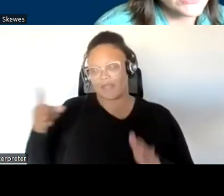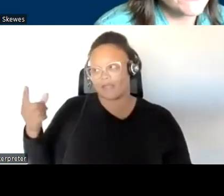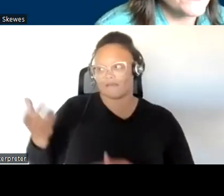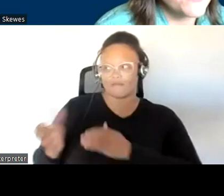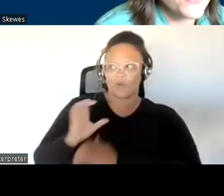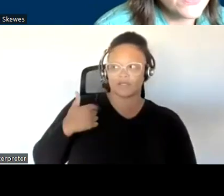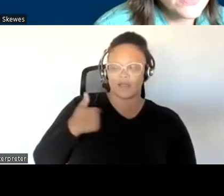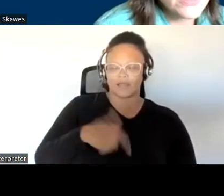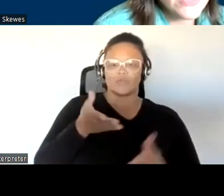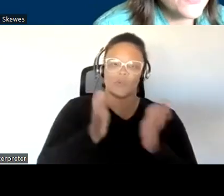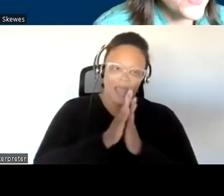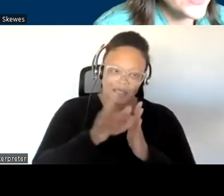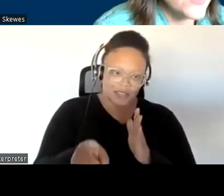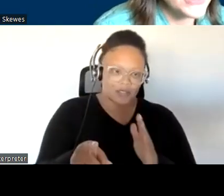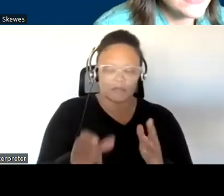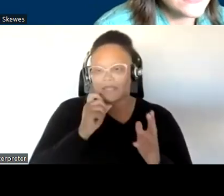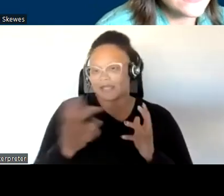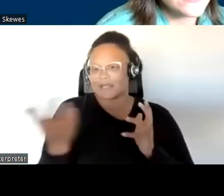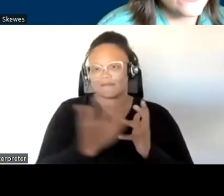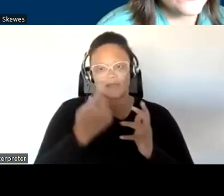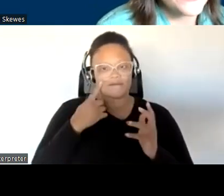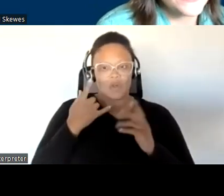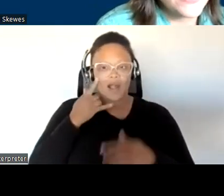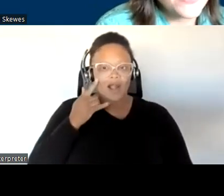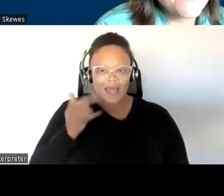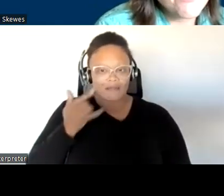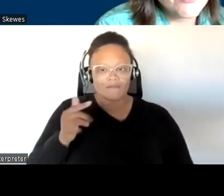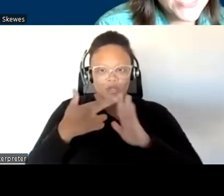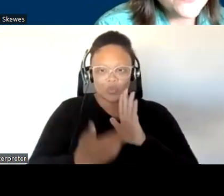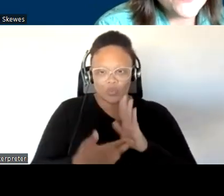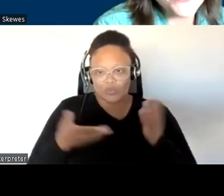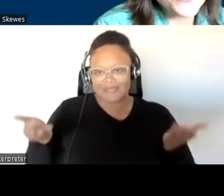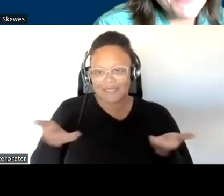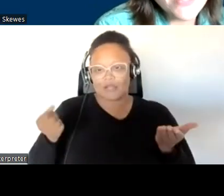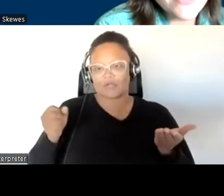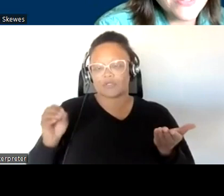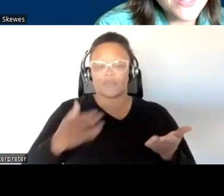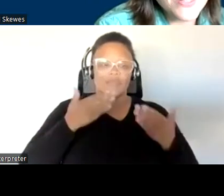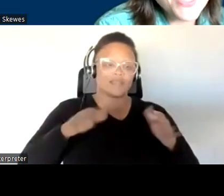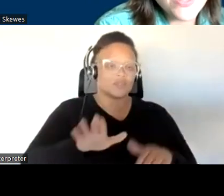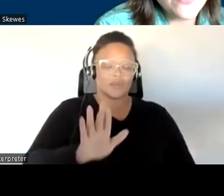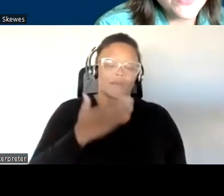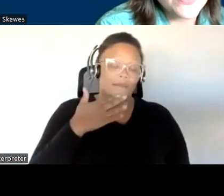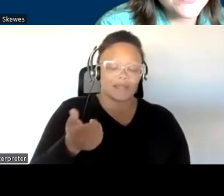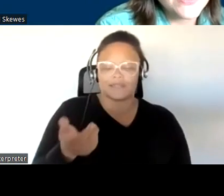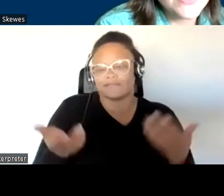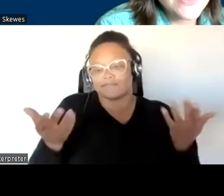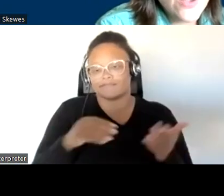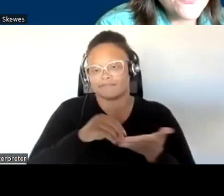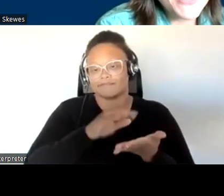doesn't really fit for California and how we license. So thanks for doing your best. Just